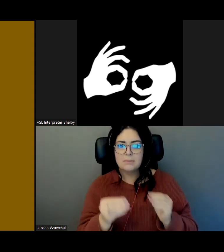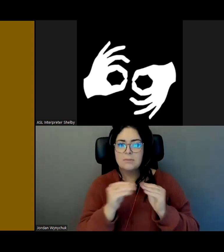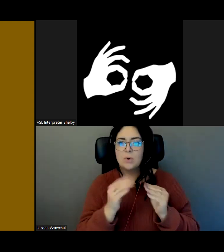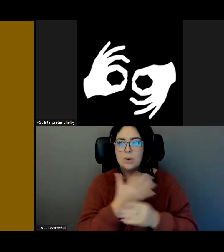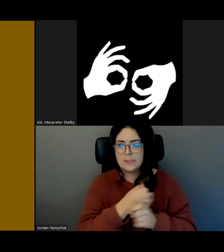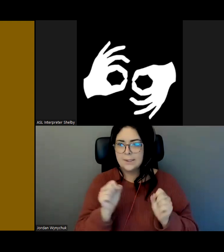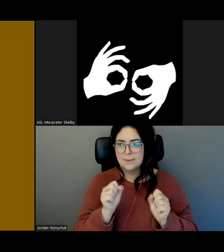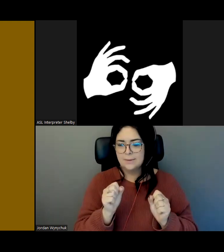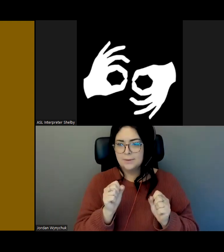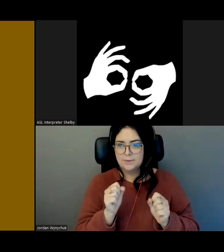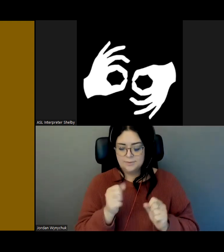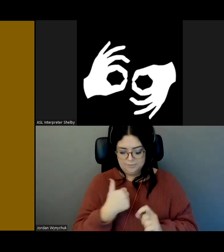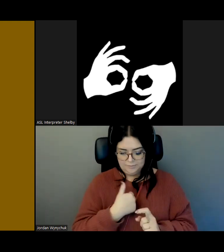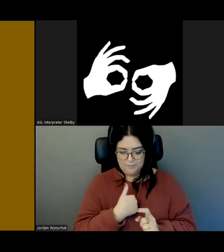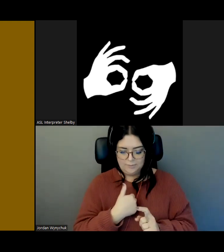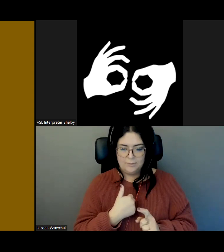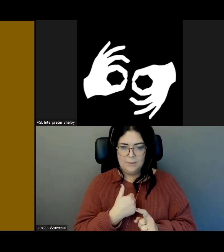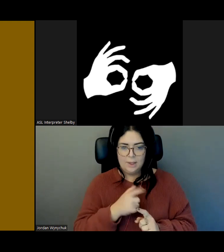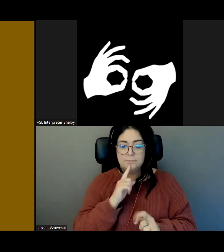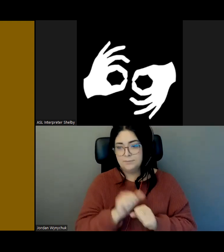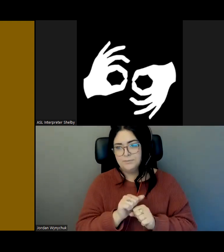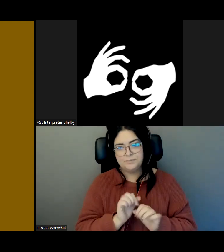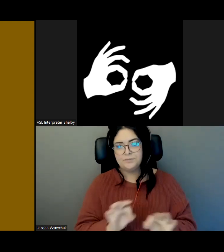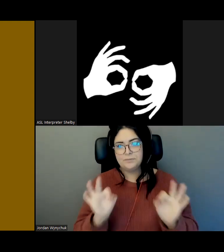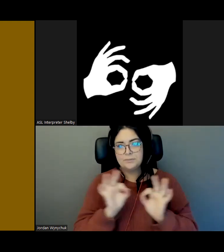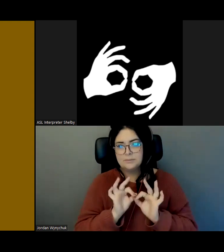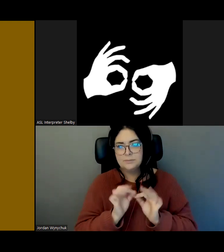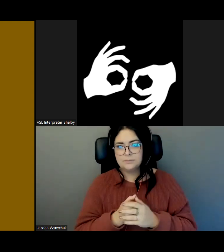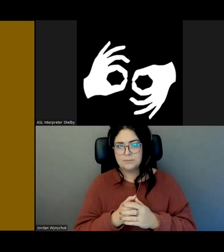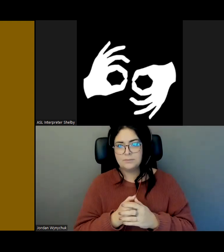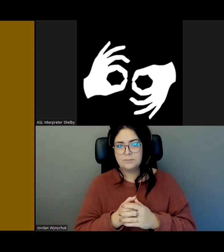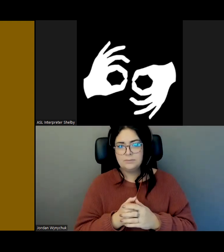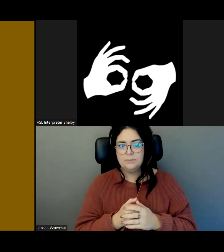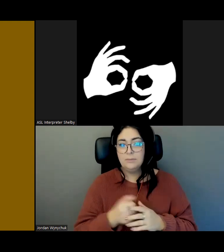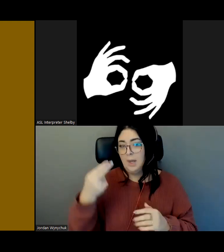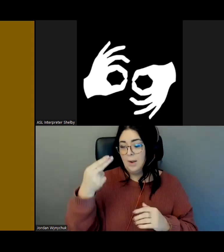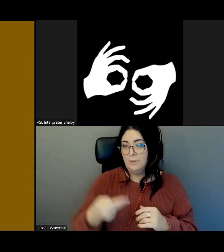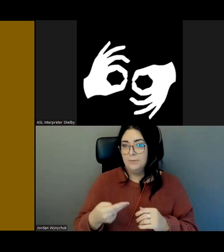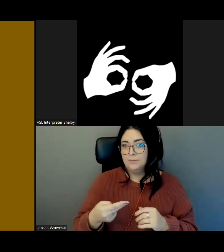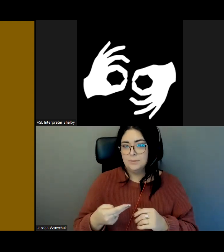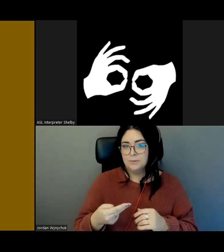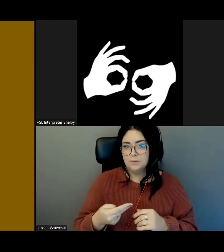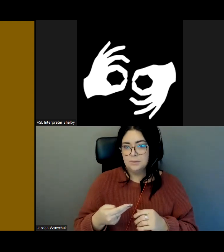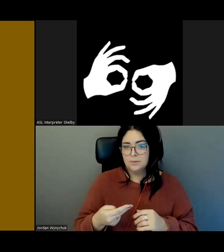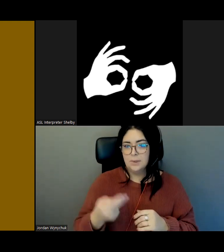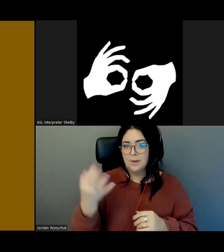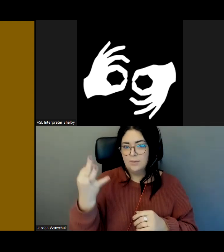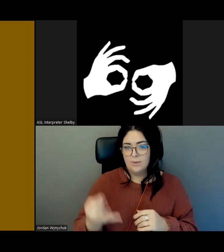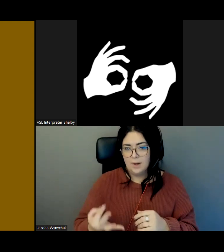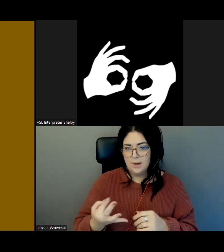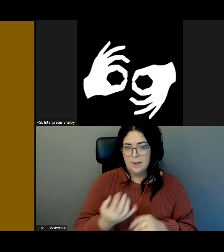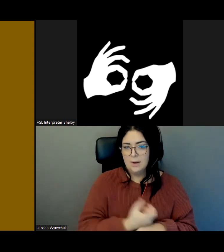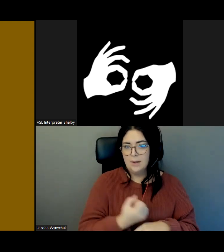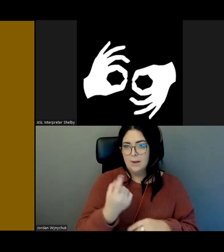that is very profound. And it's offered every Thursday and Friday between